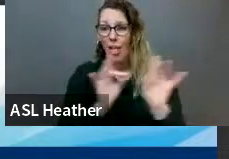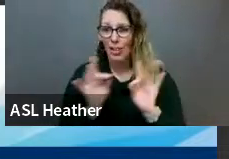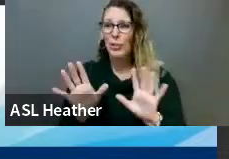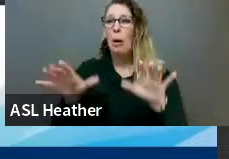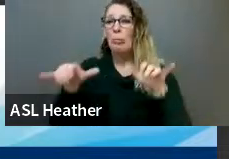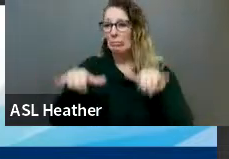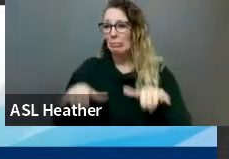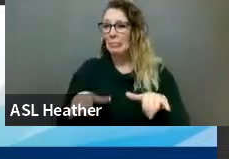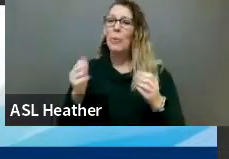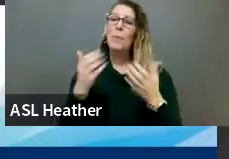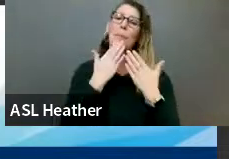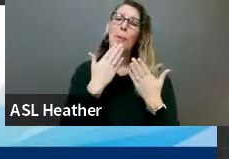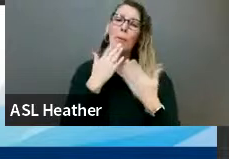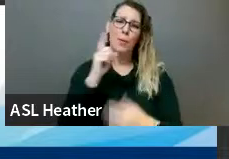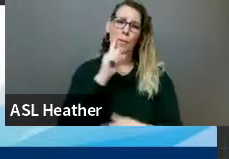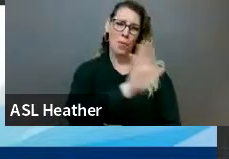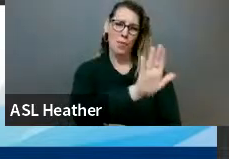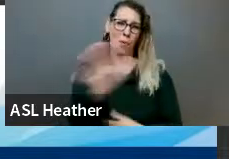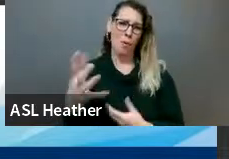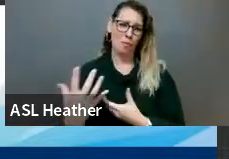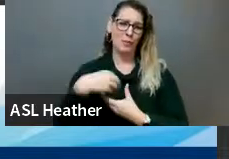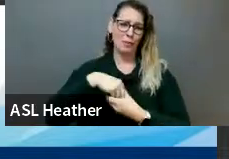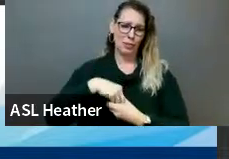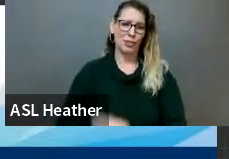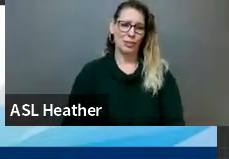your participation.